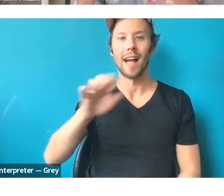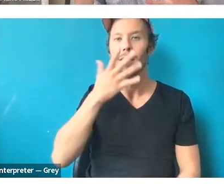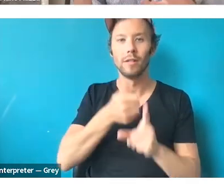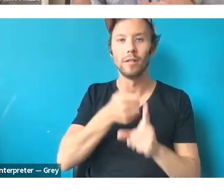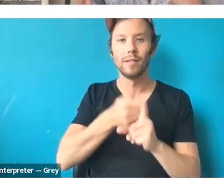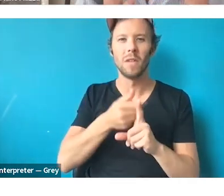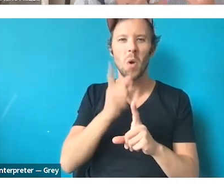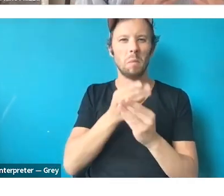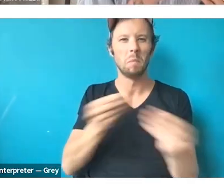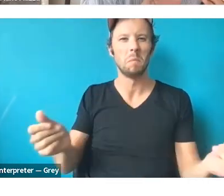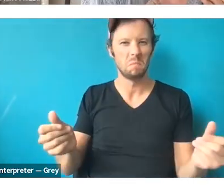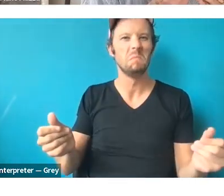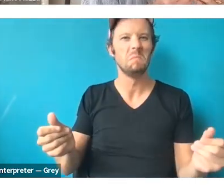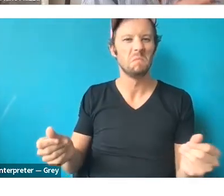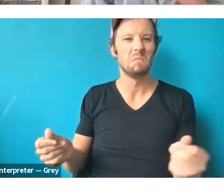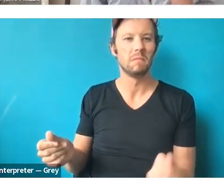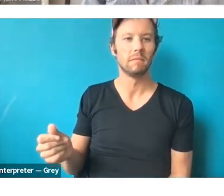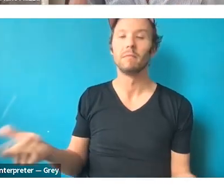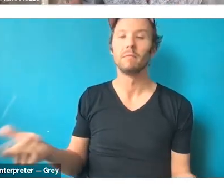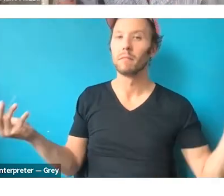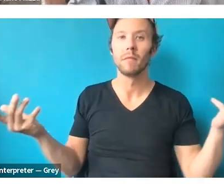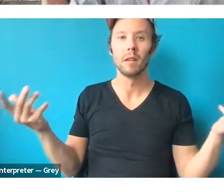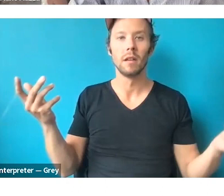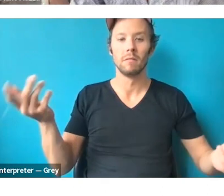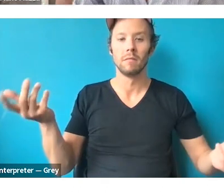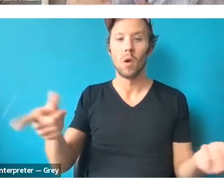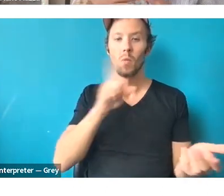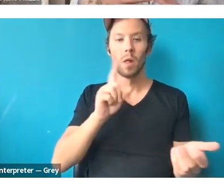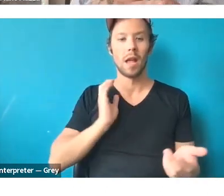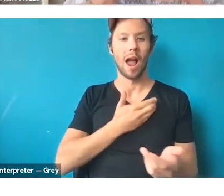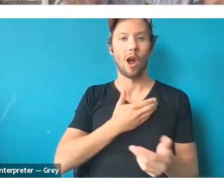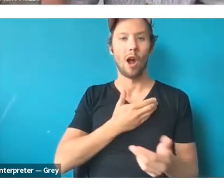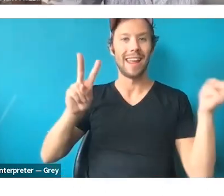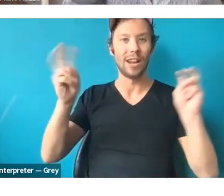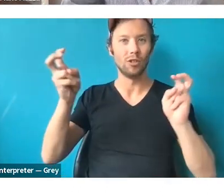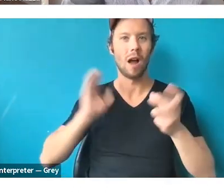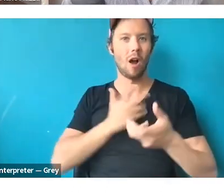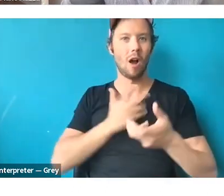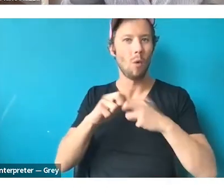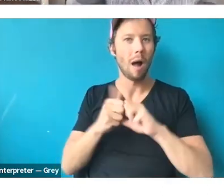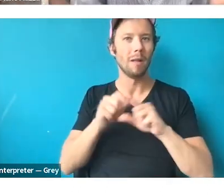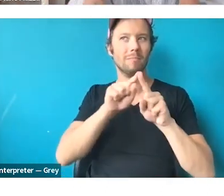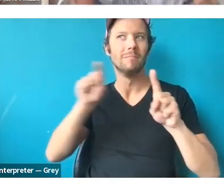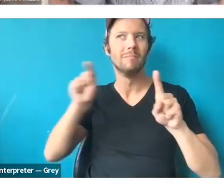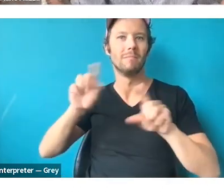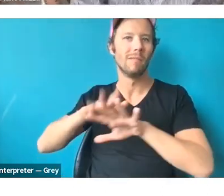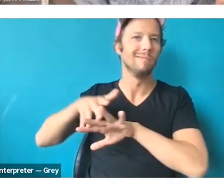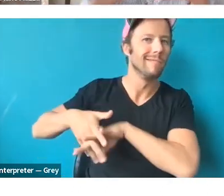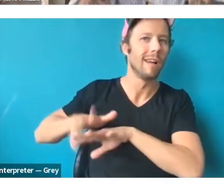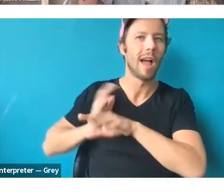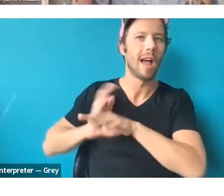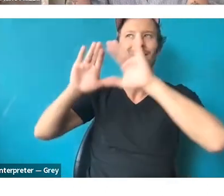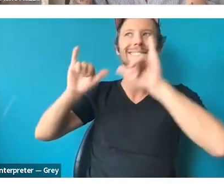that in itself is like putting a Band-Aid on a systemic issue that's actually a dam. Like it's gonna